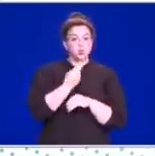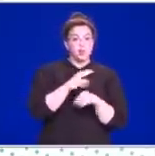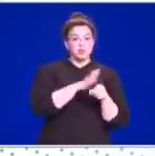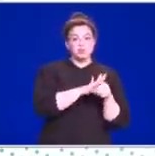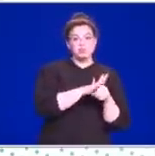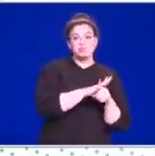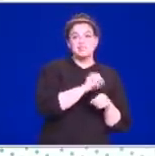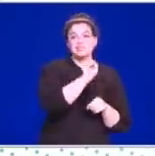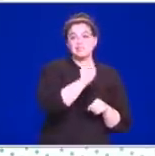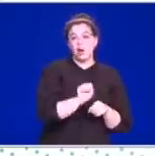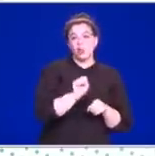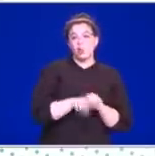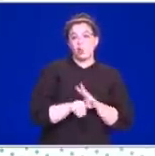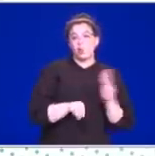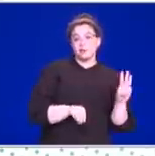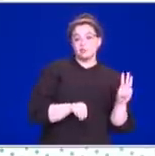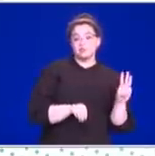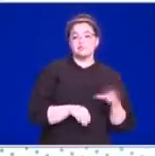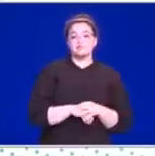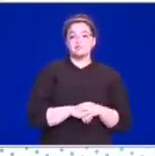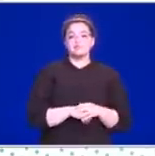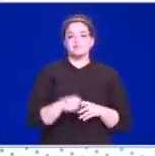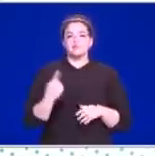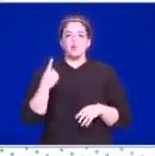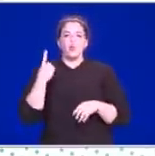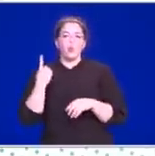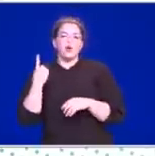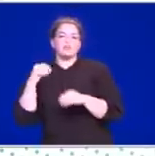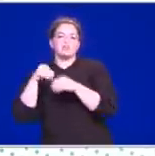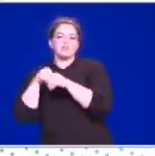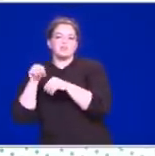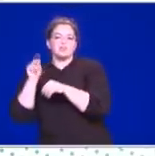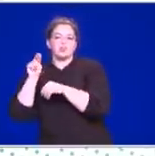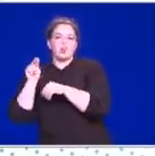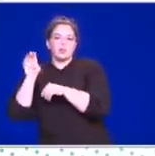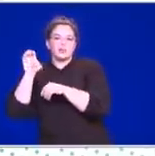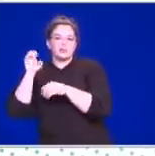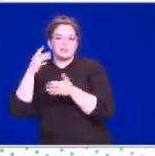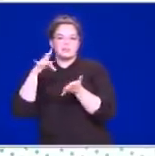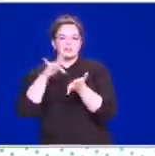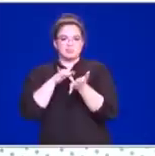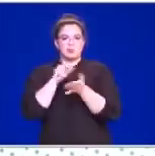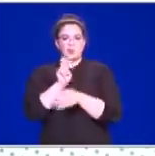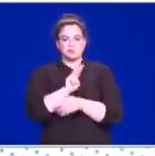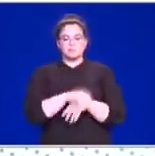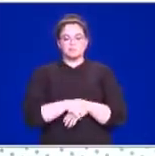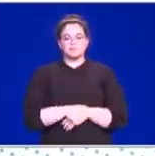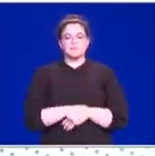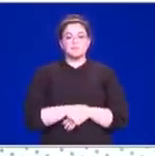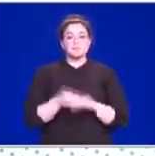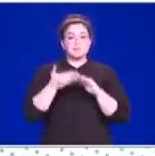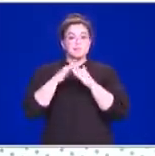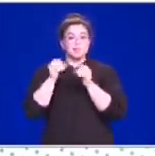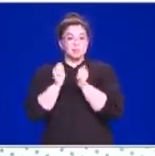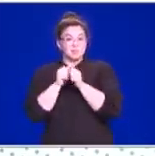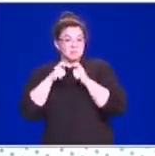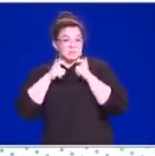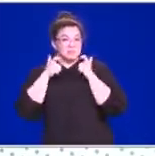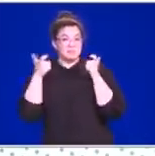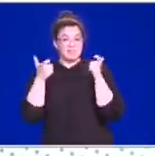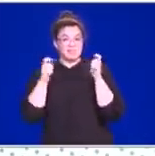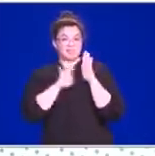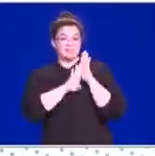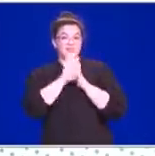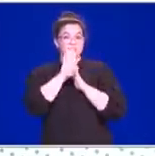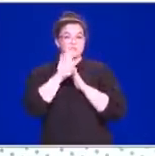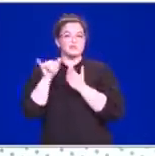in the South or West, with 1 each in the Northeast and Midwest. The cities with the largest population gains this decade